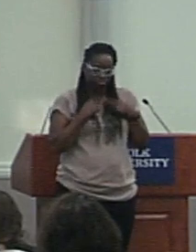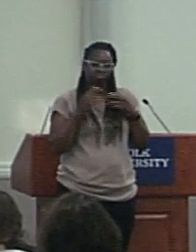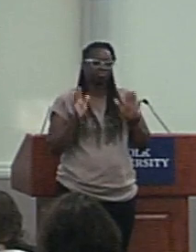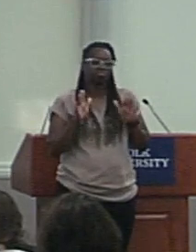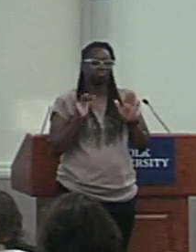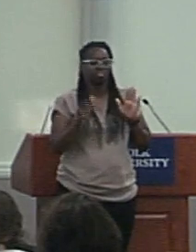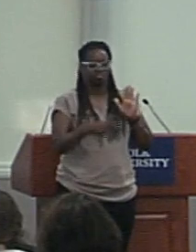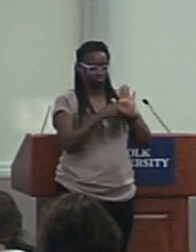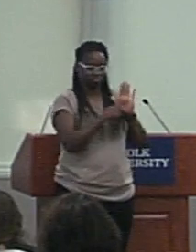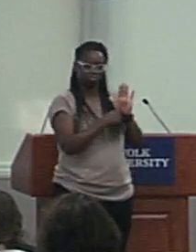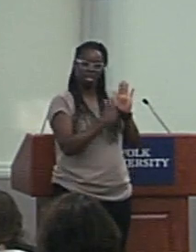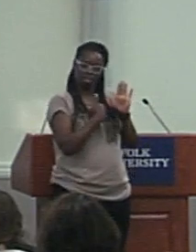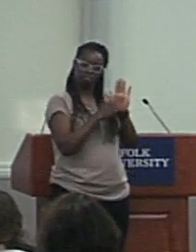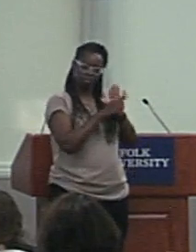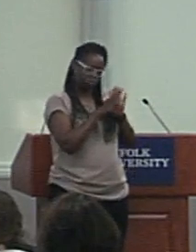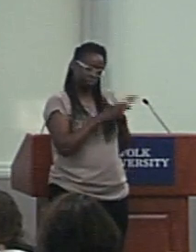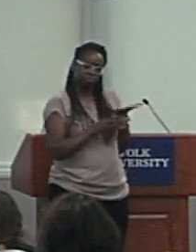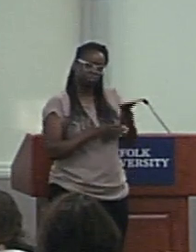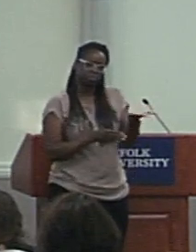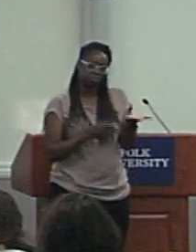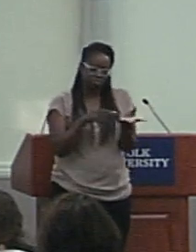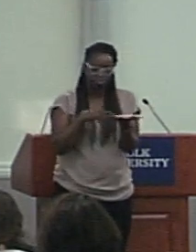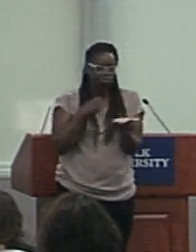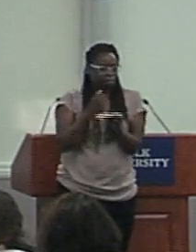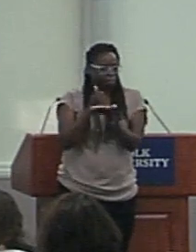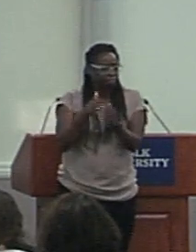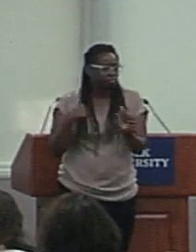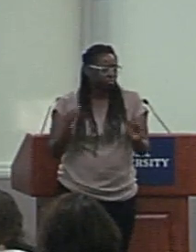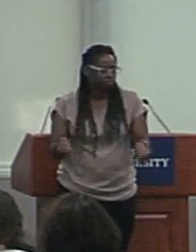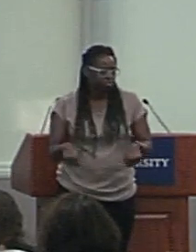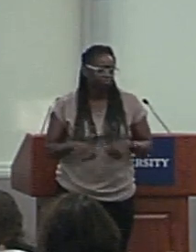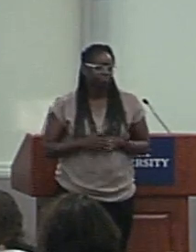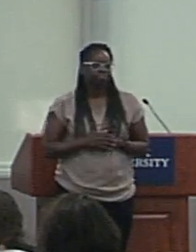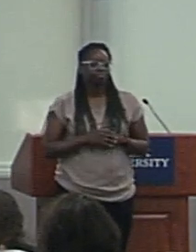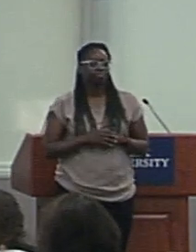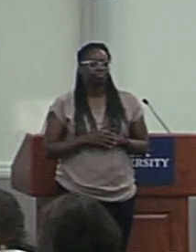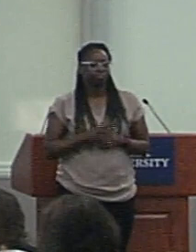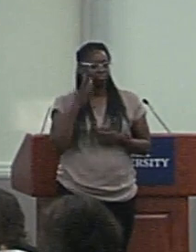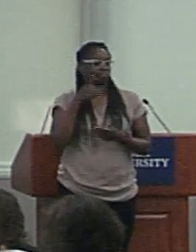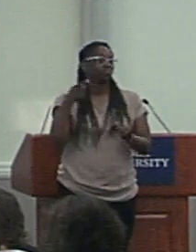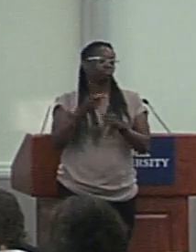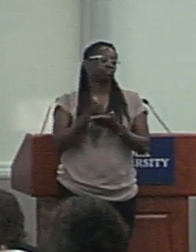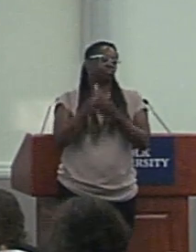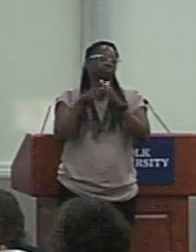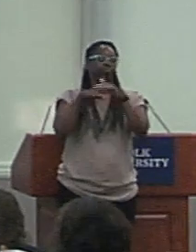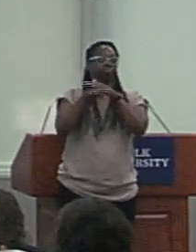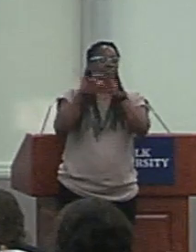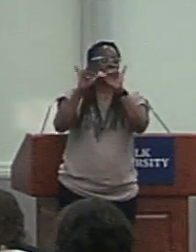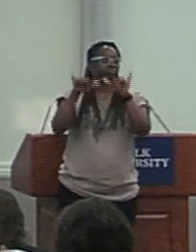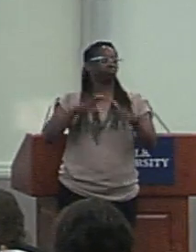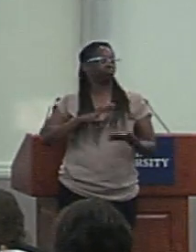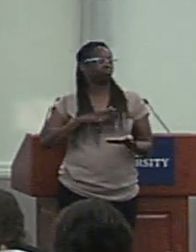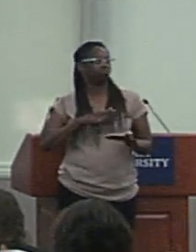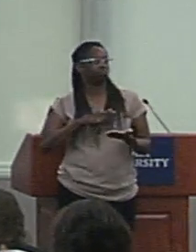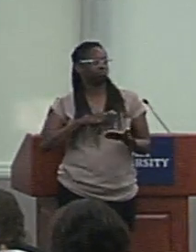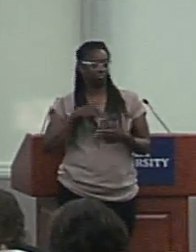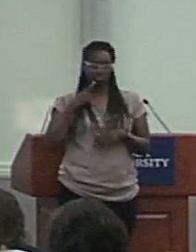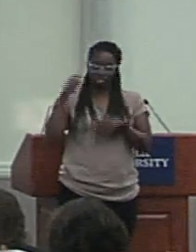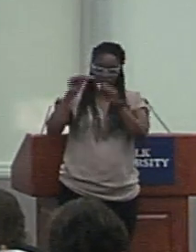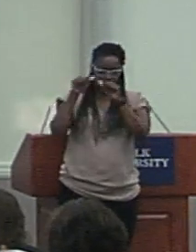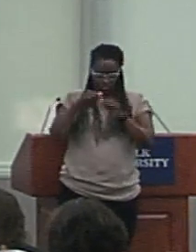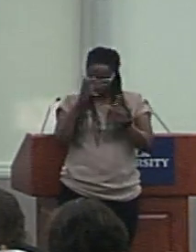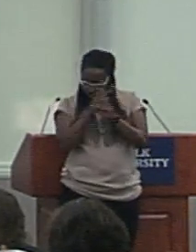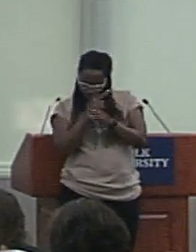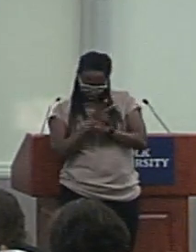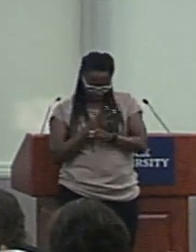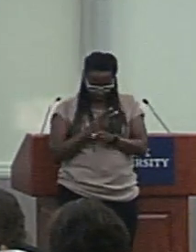So it was super helpful and very helped with systemic access. So bravo to my architectural access staff, because we review